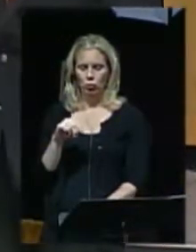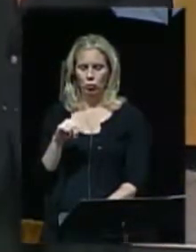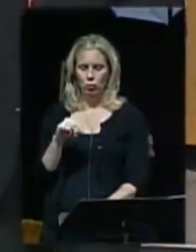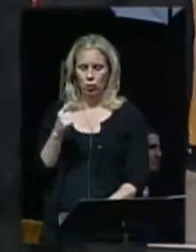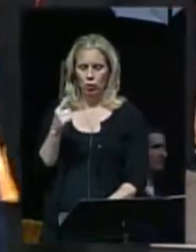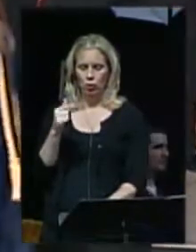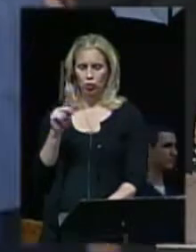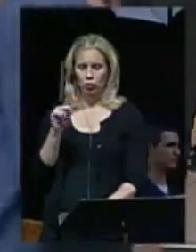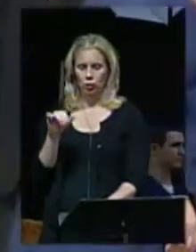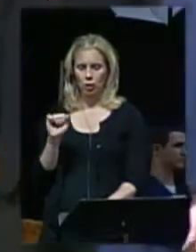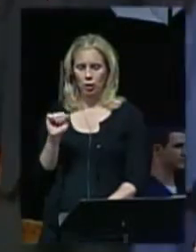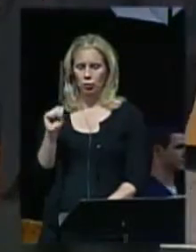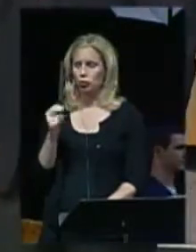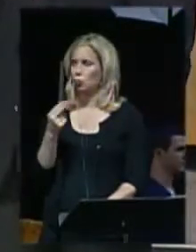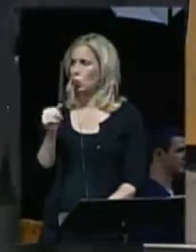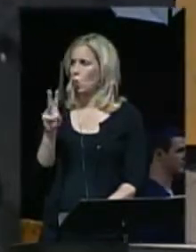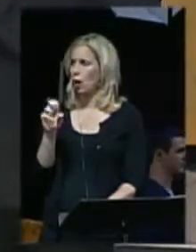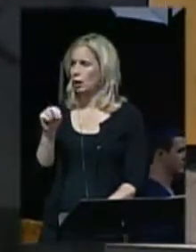Gina Schwanke.